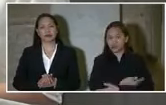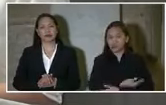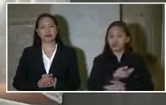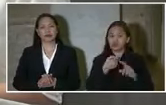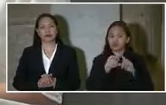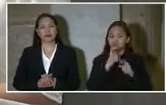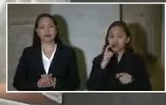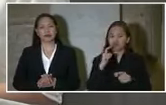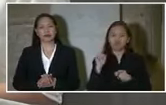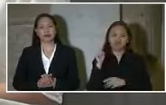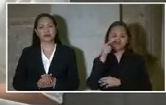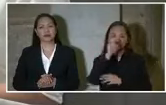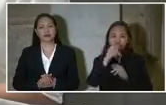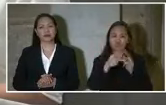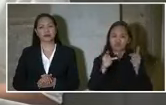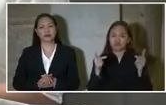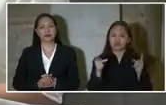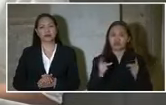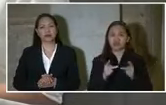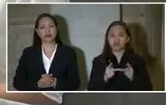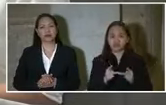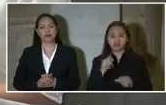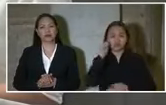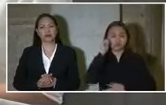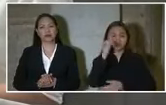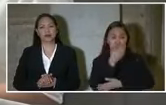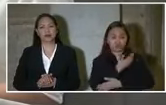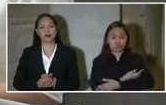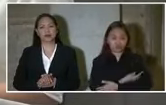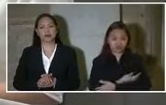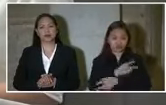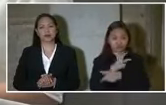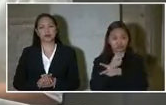your daughters in the arms of their nurses.